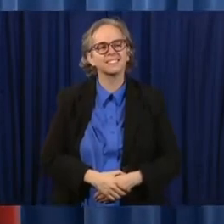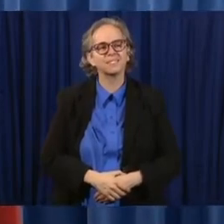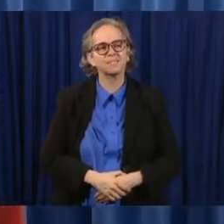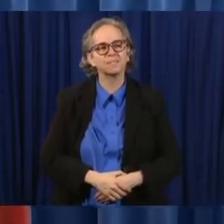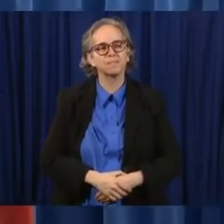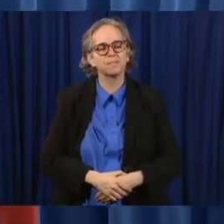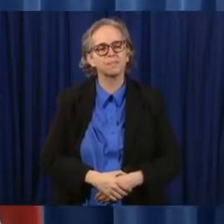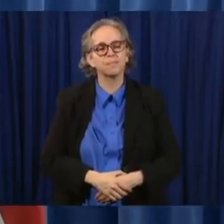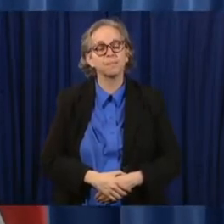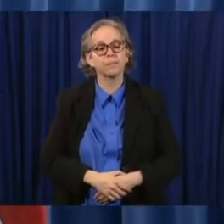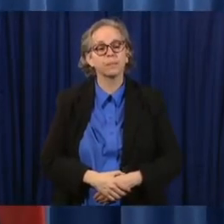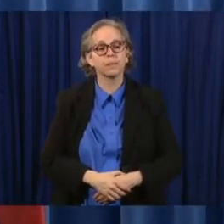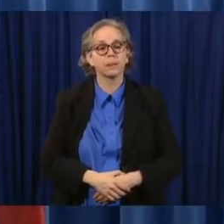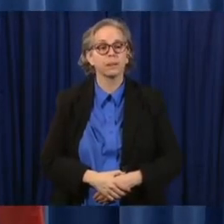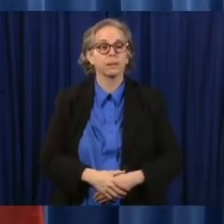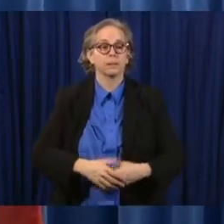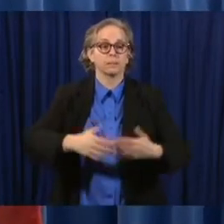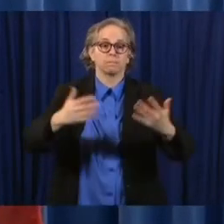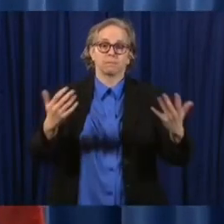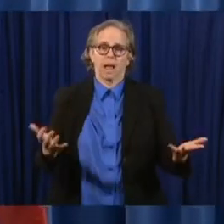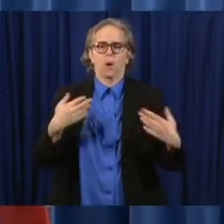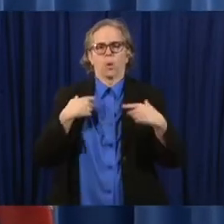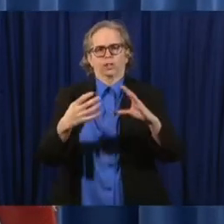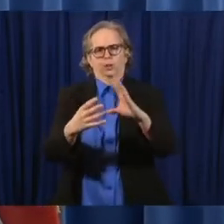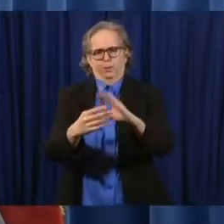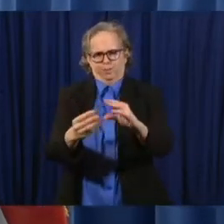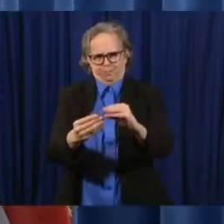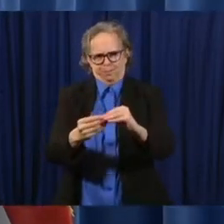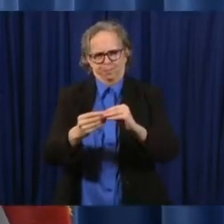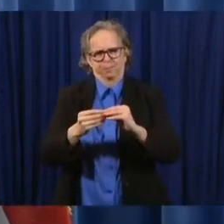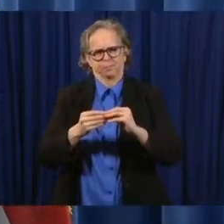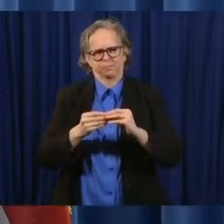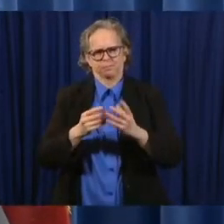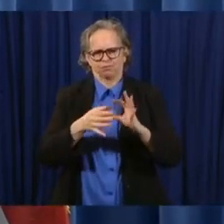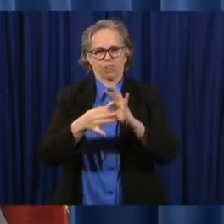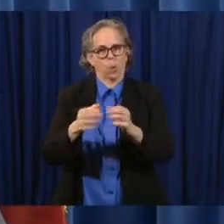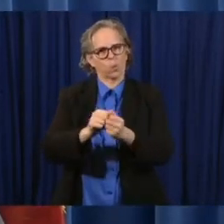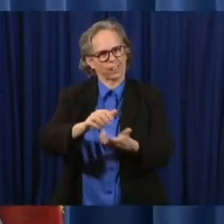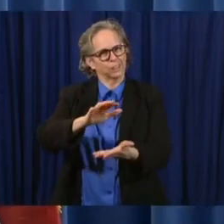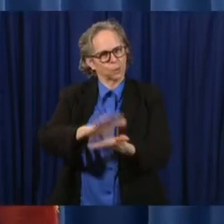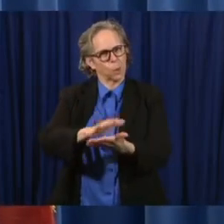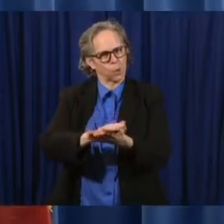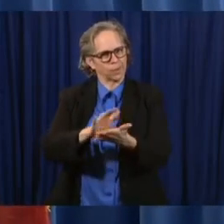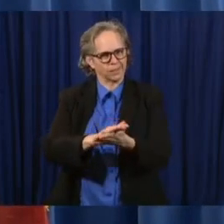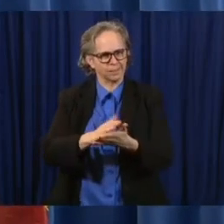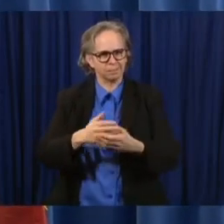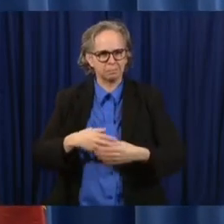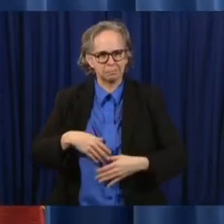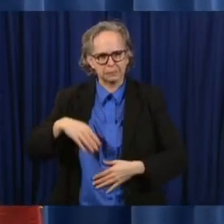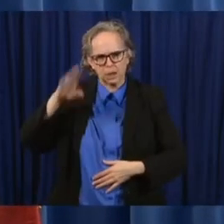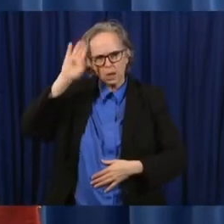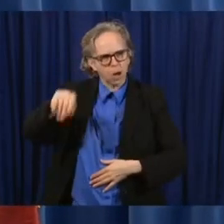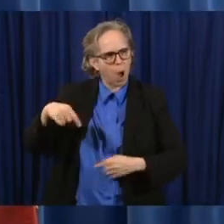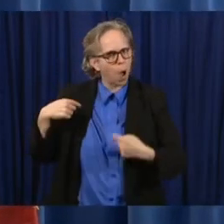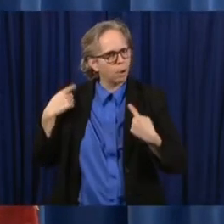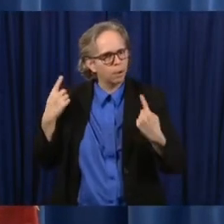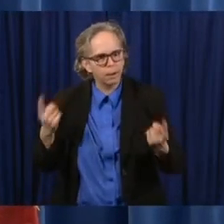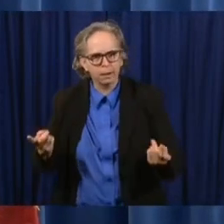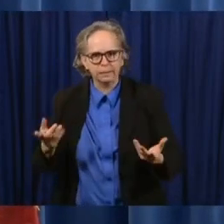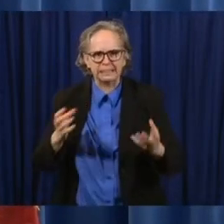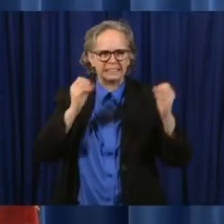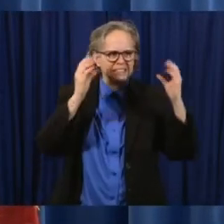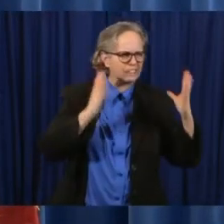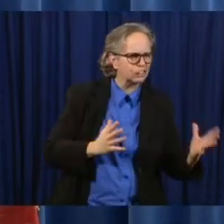I want to talk this afternoon about our schools. And I know this has been something that teachers,